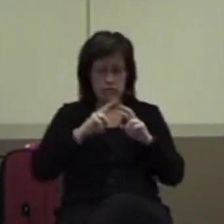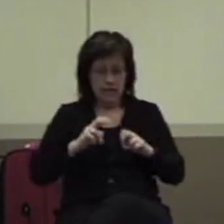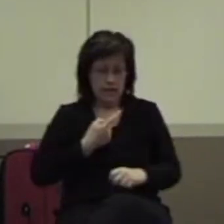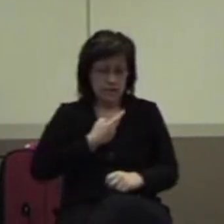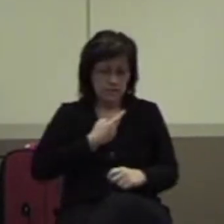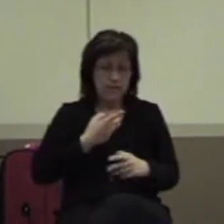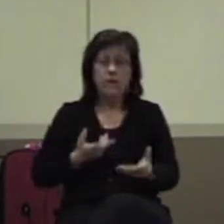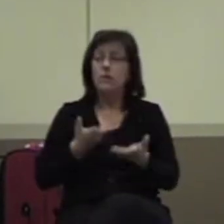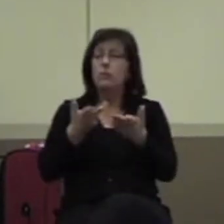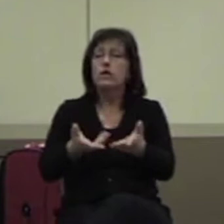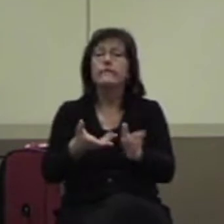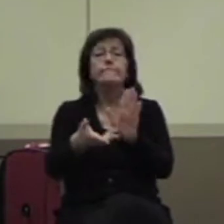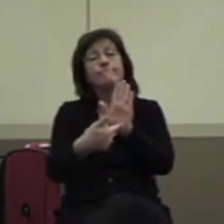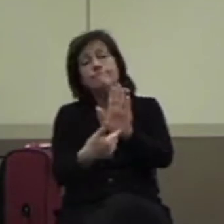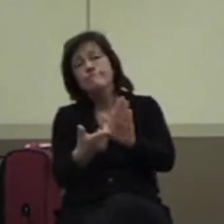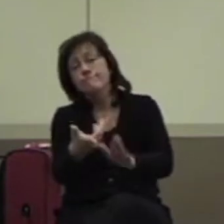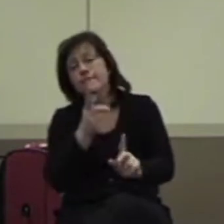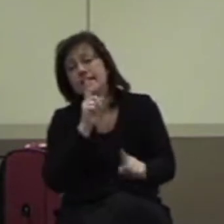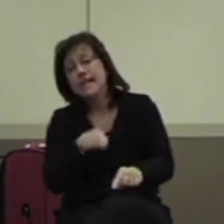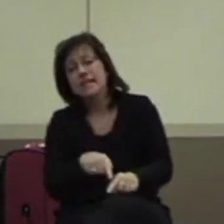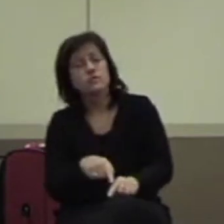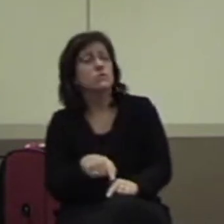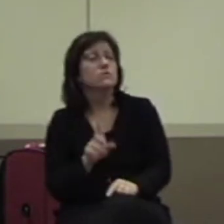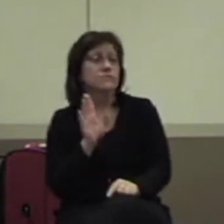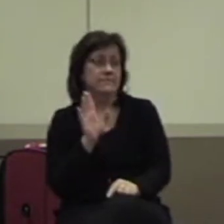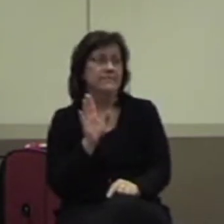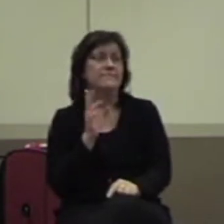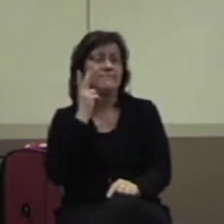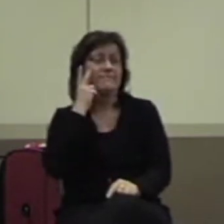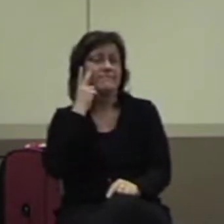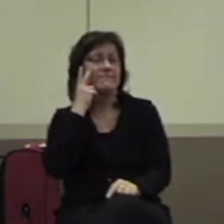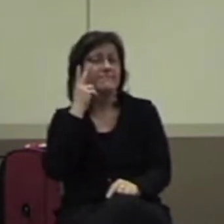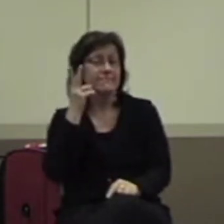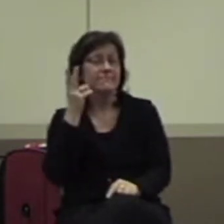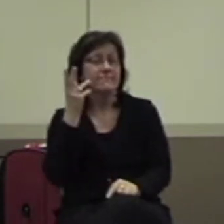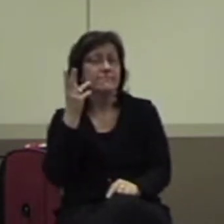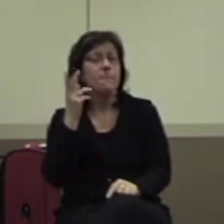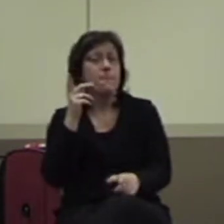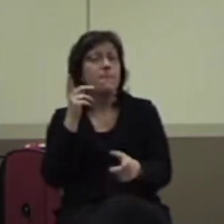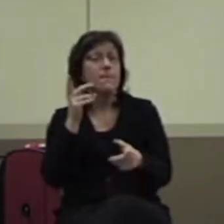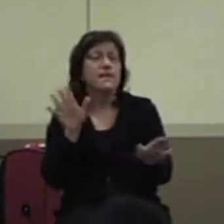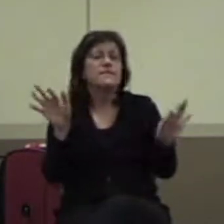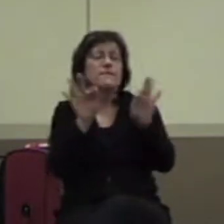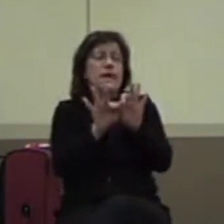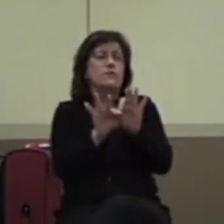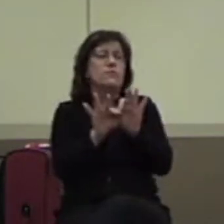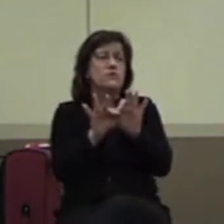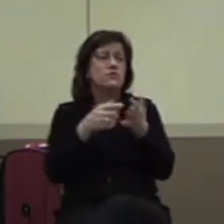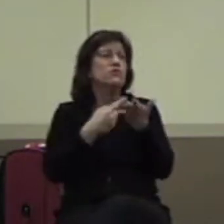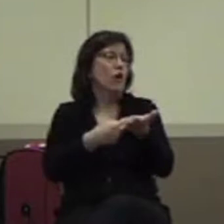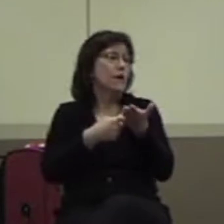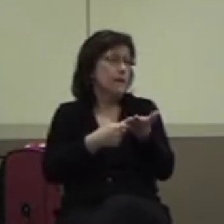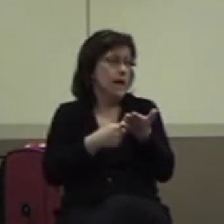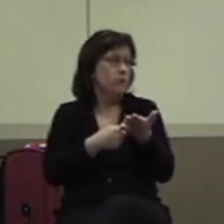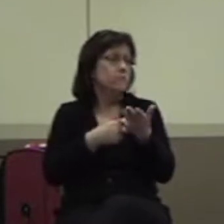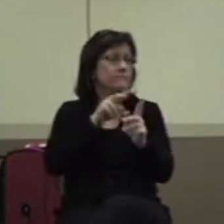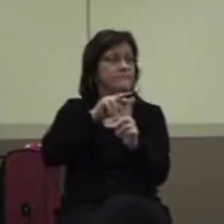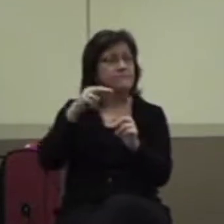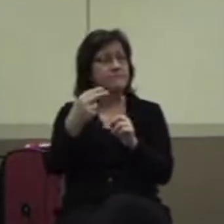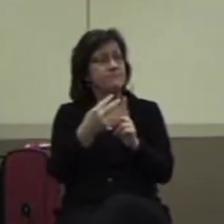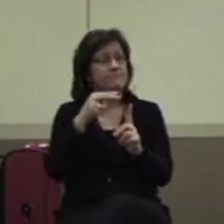it and bringing it in and saying, here's the answers. Because that's a very valuable thing to talk